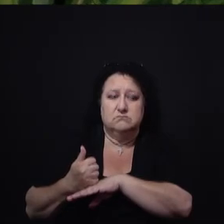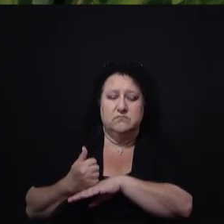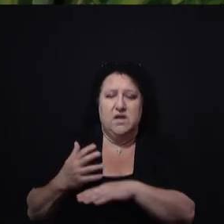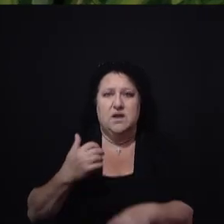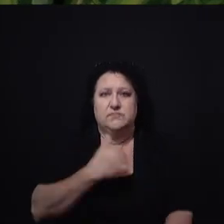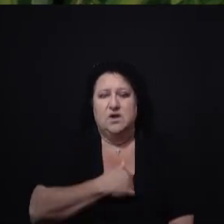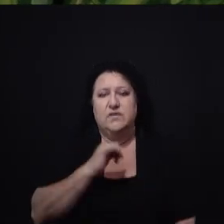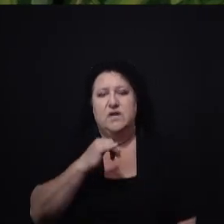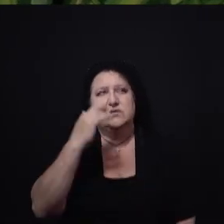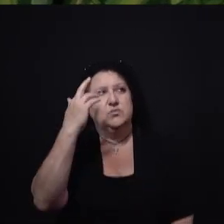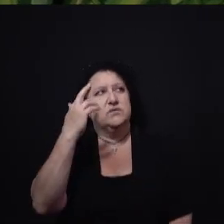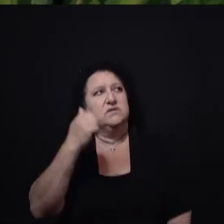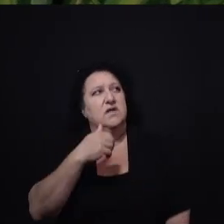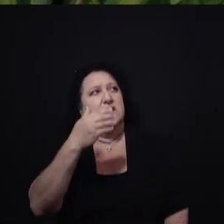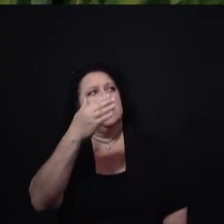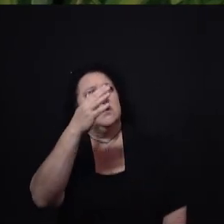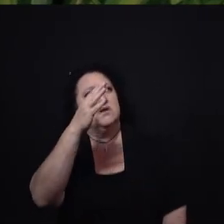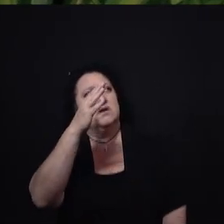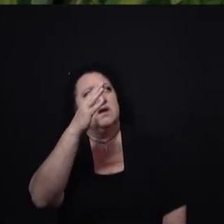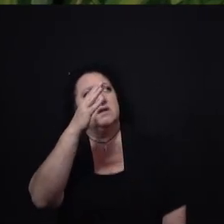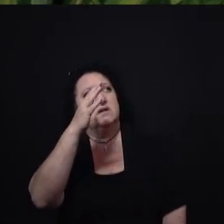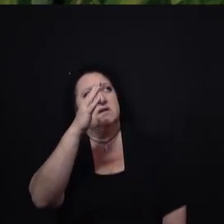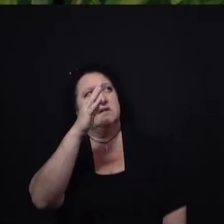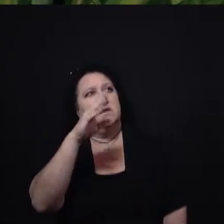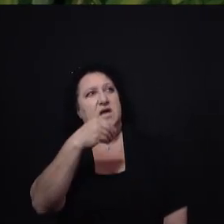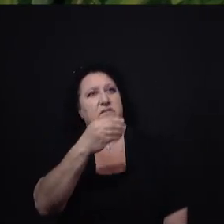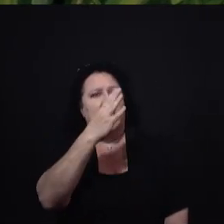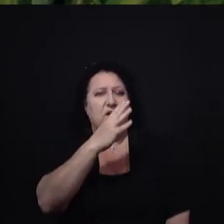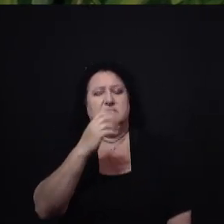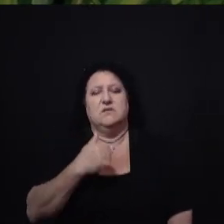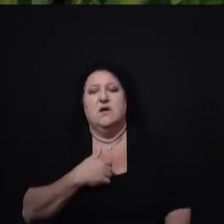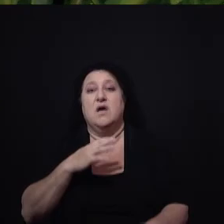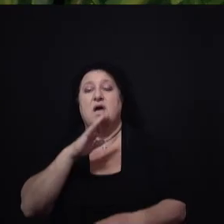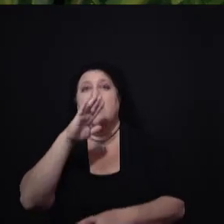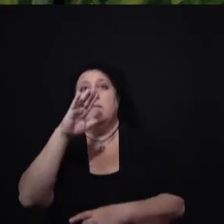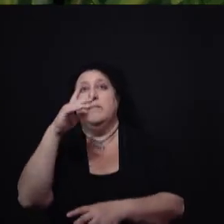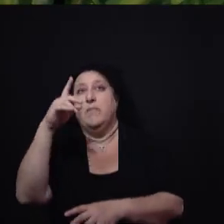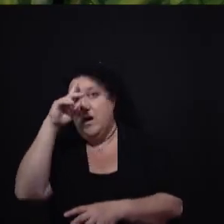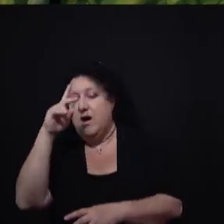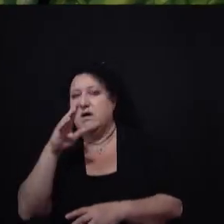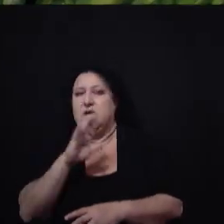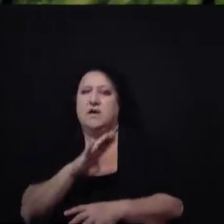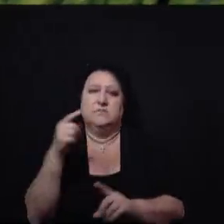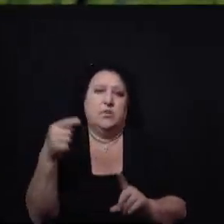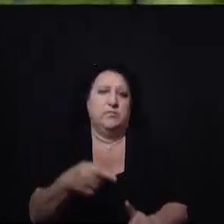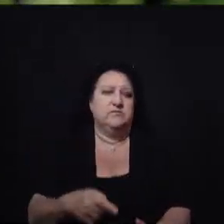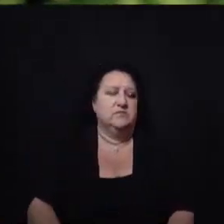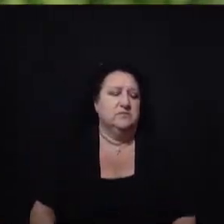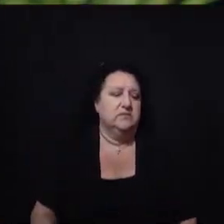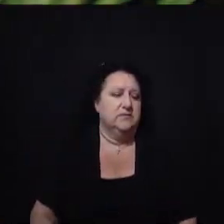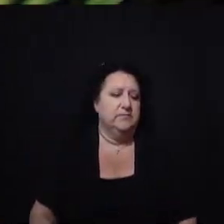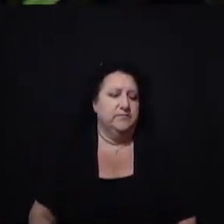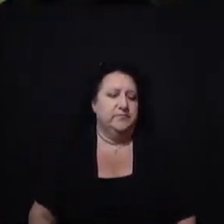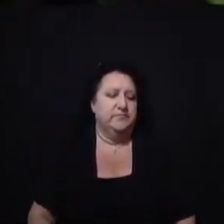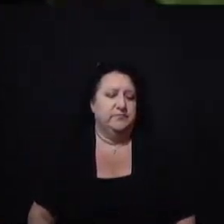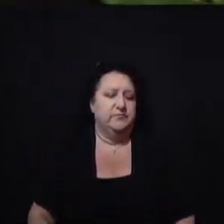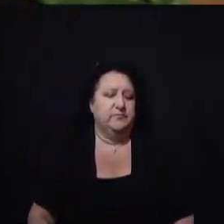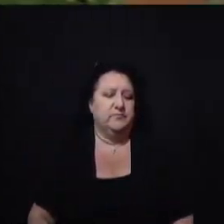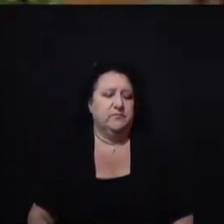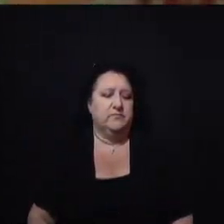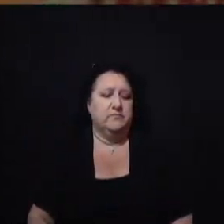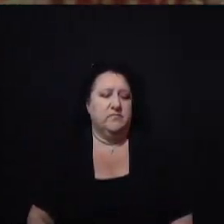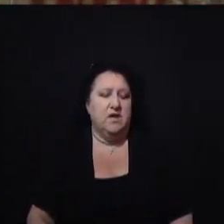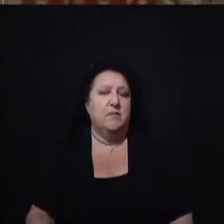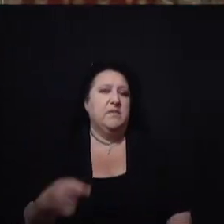gave Paul his purpose. But here's the thing. Paul knew